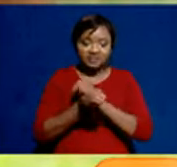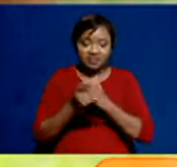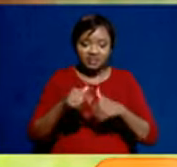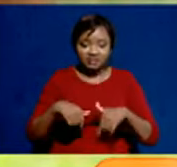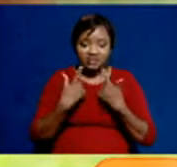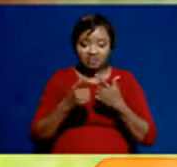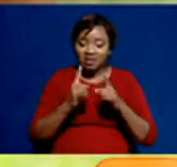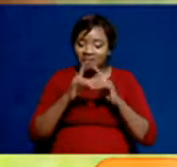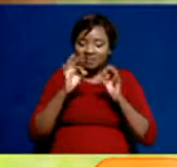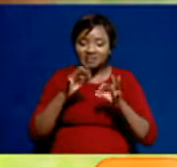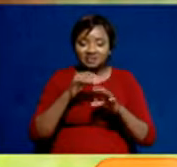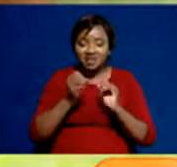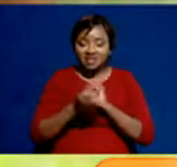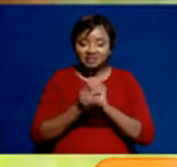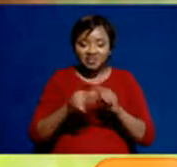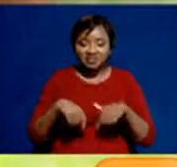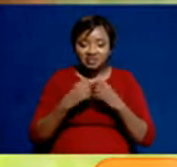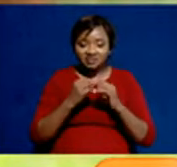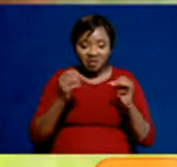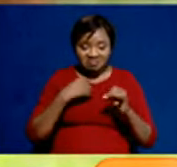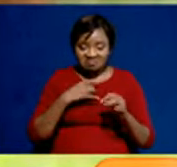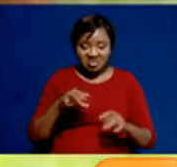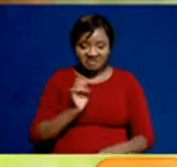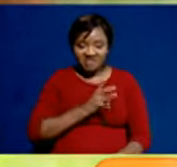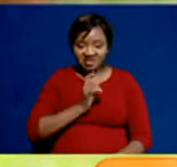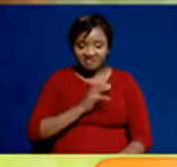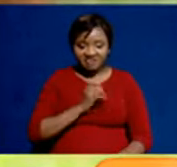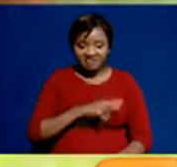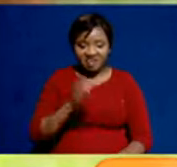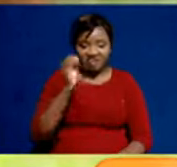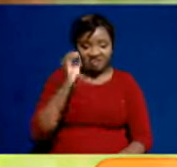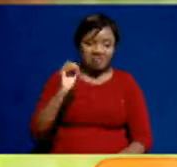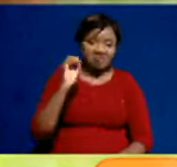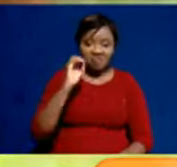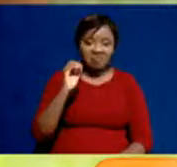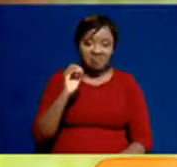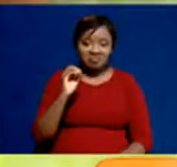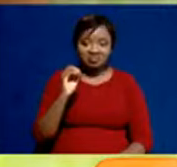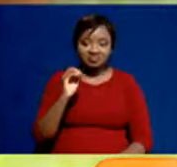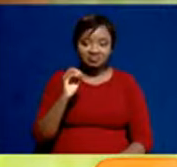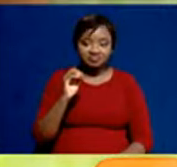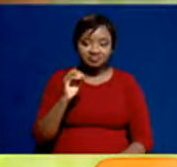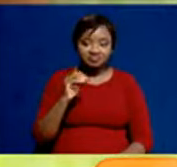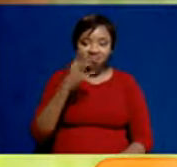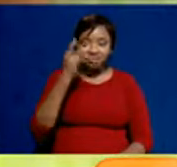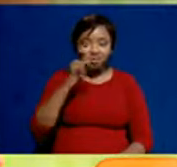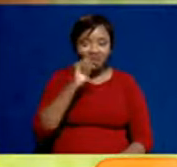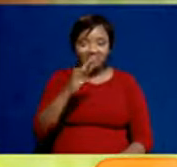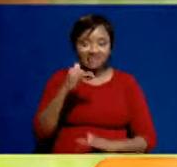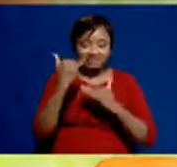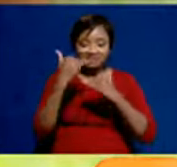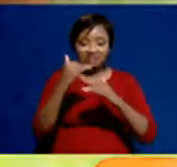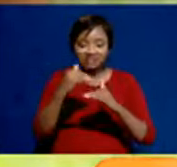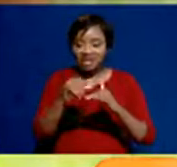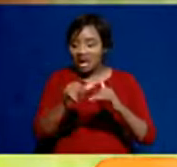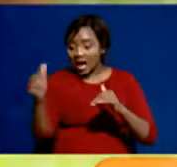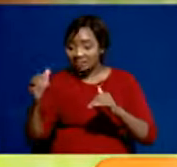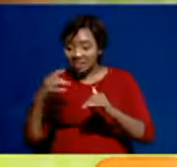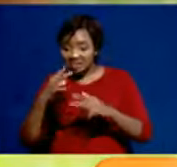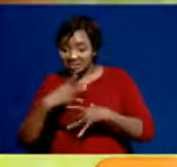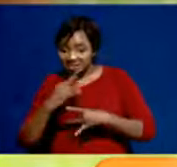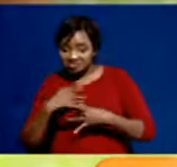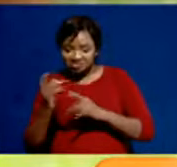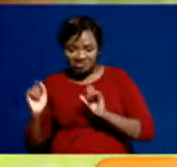had not, it would not rattle me one bit. Because it's not a caveat on anybody else with an interest coming